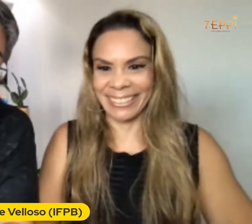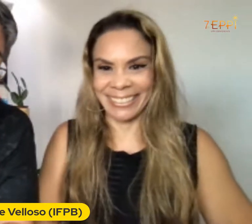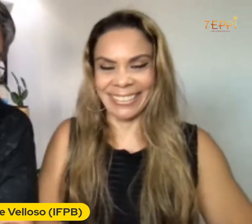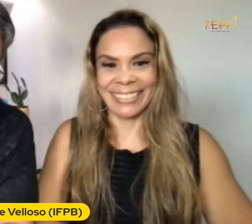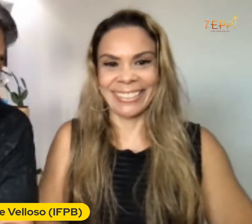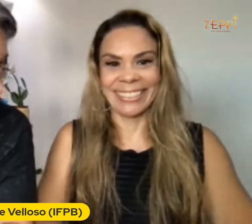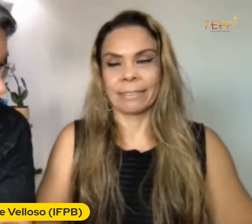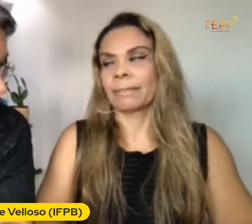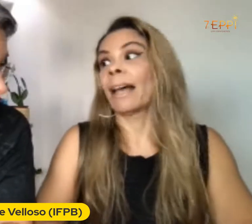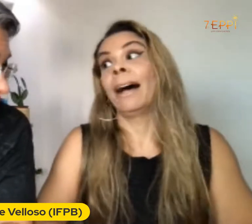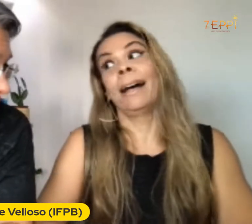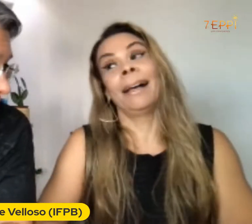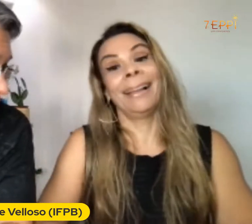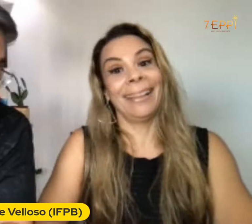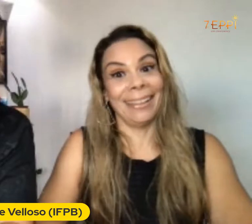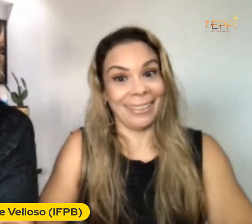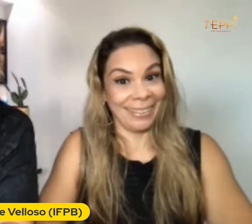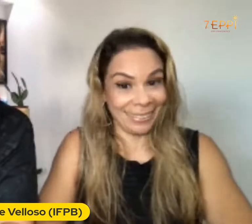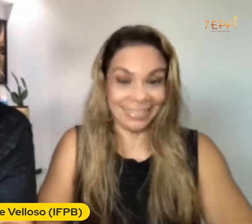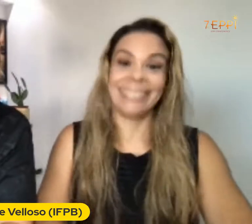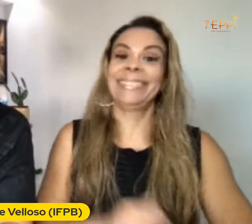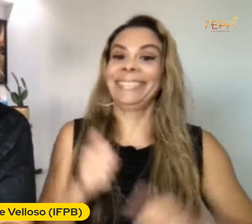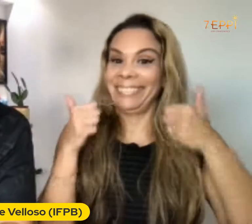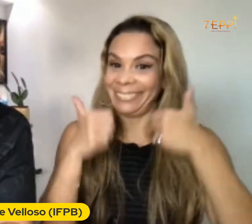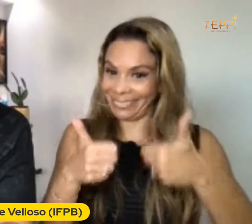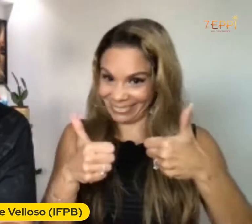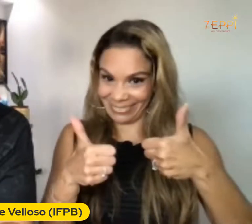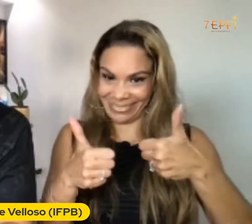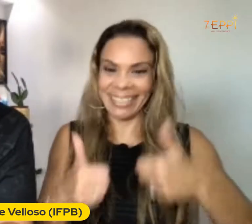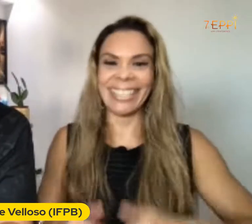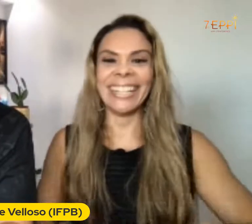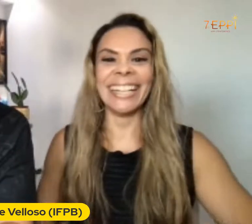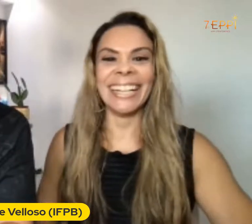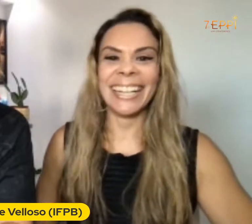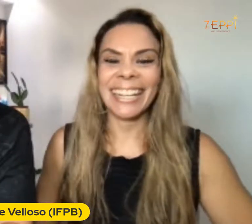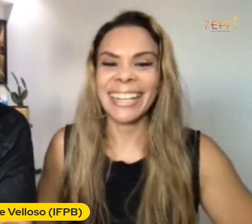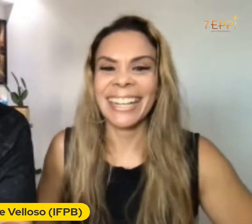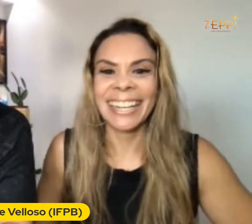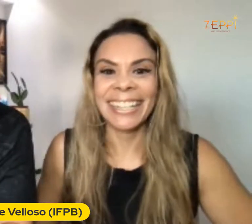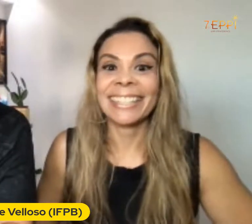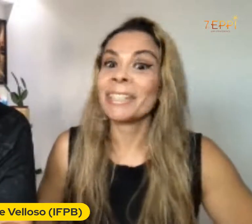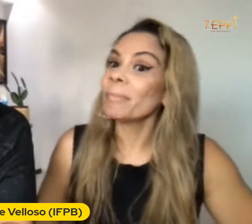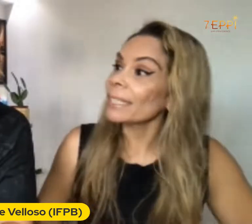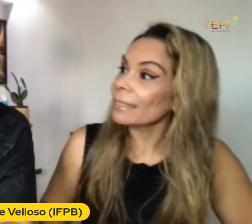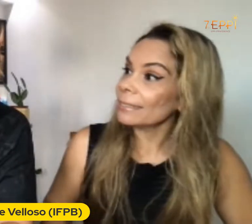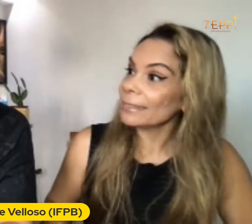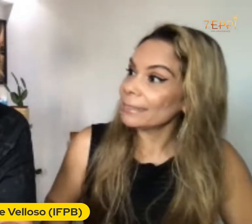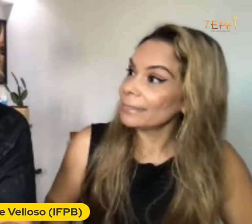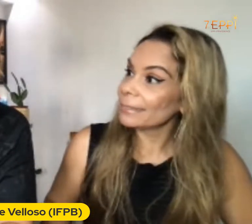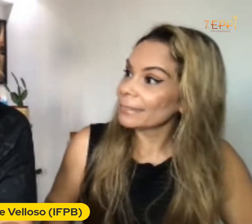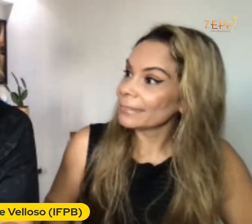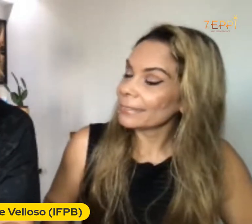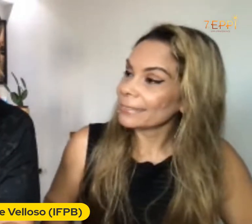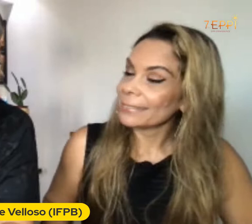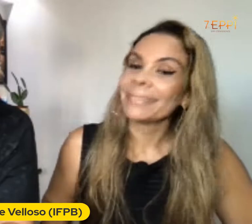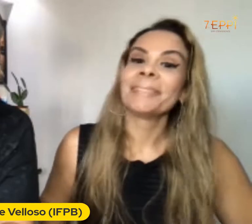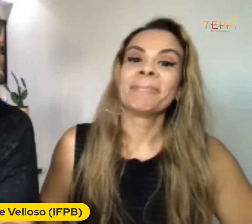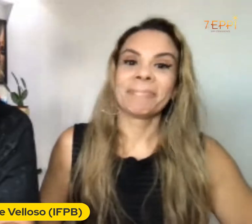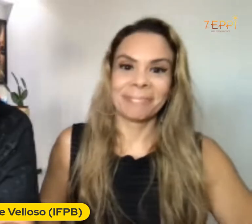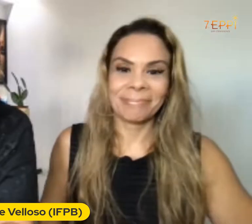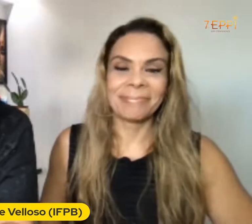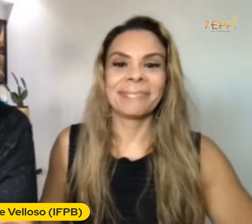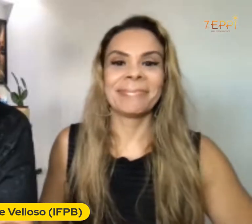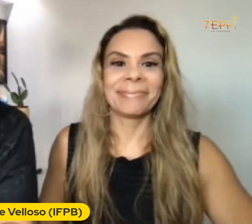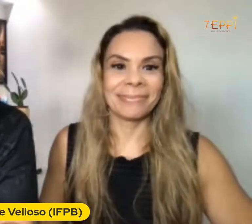is my friend. Yes. Ah. One of my best friends since childhood. Yeah. So it's a pleasure to